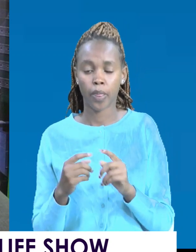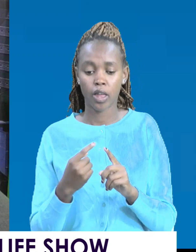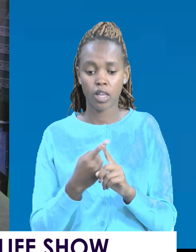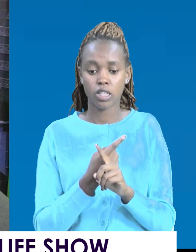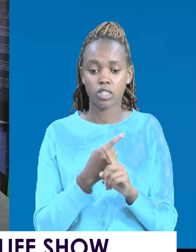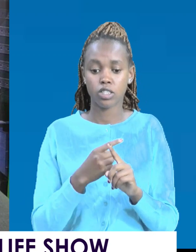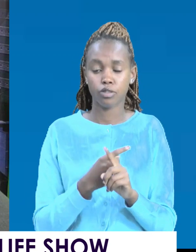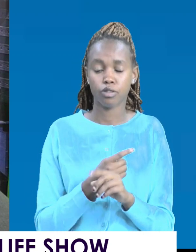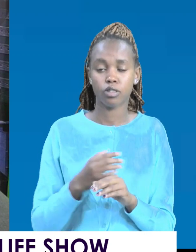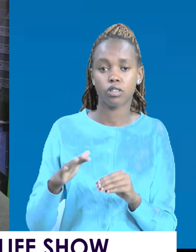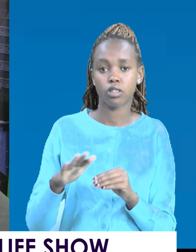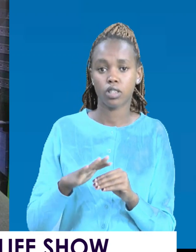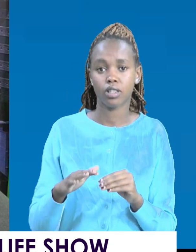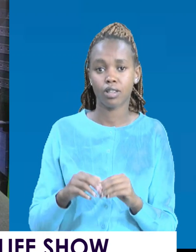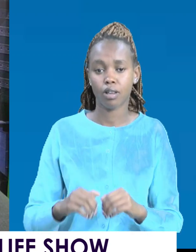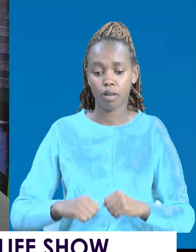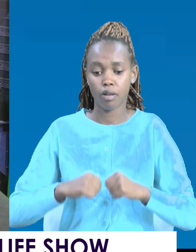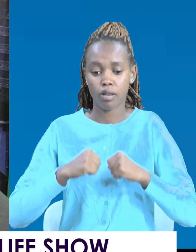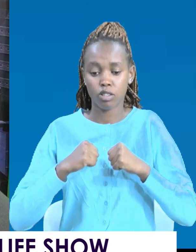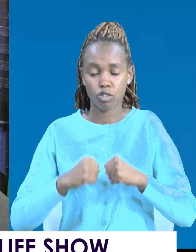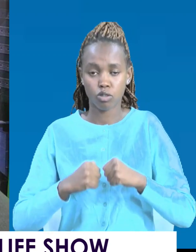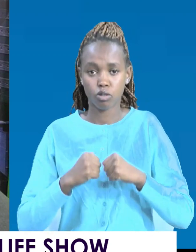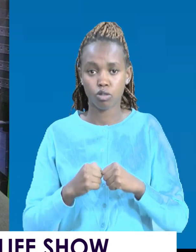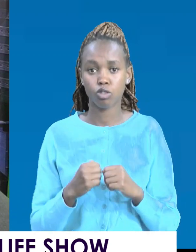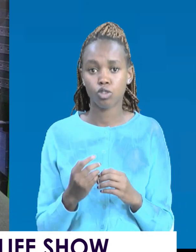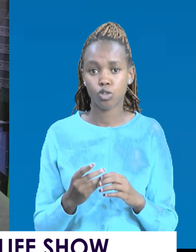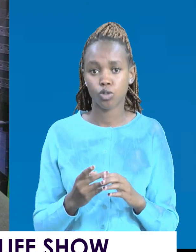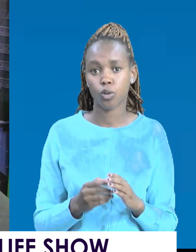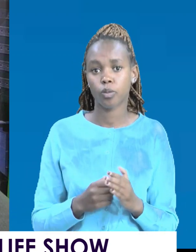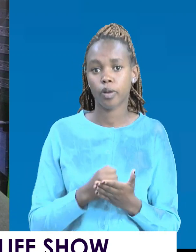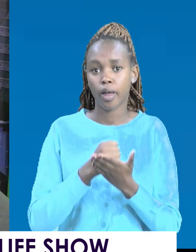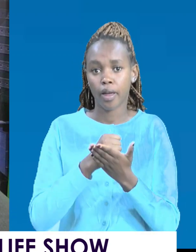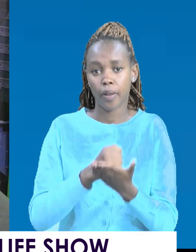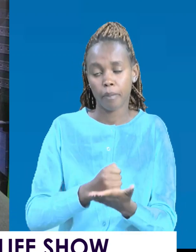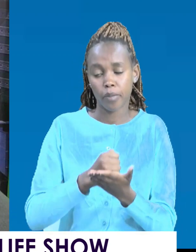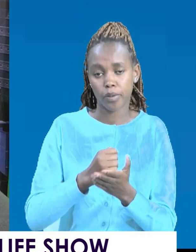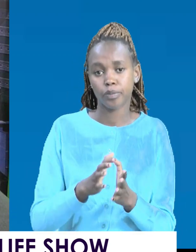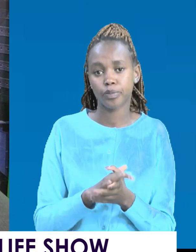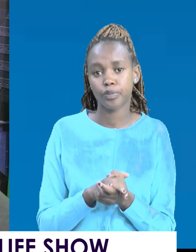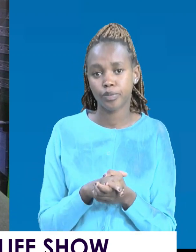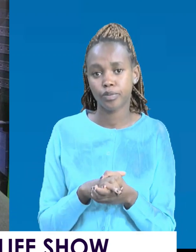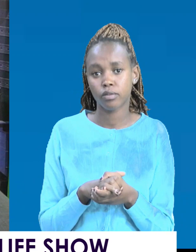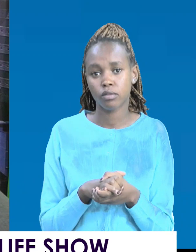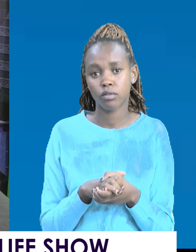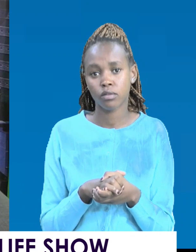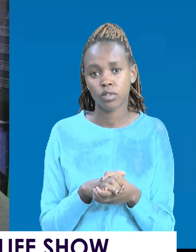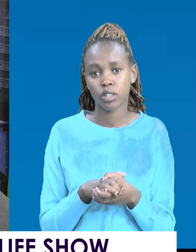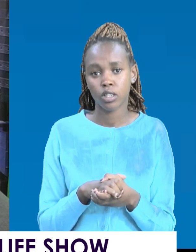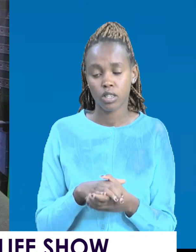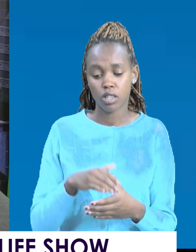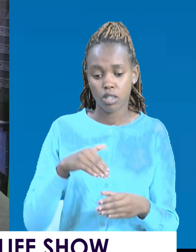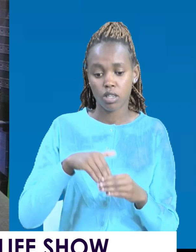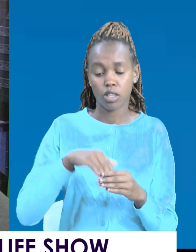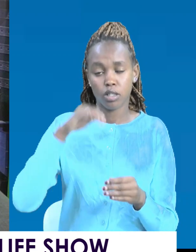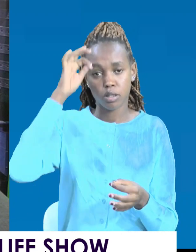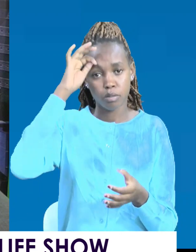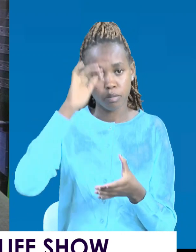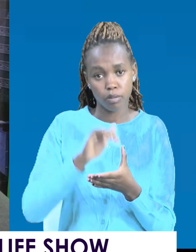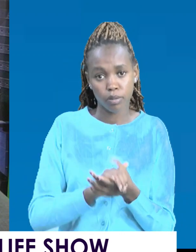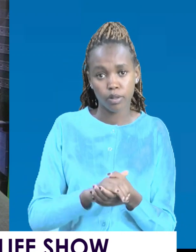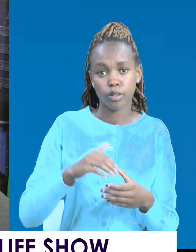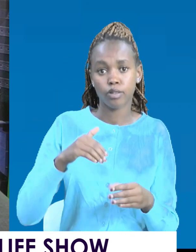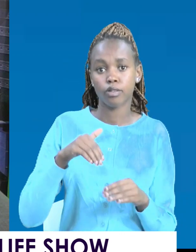extra mile in showing kindness. Going the extra mile in believing in